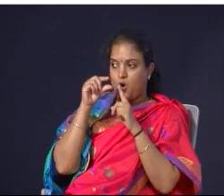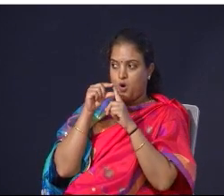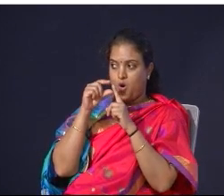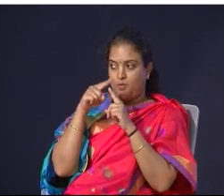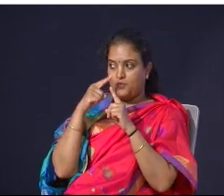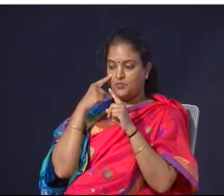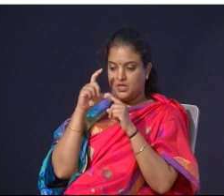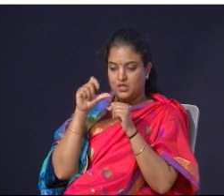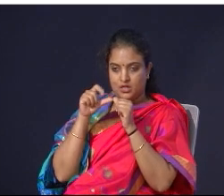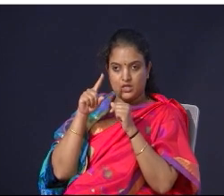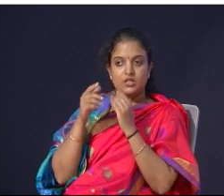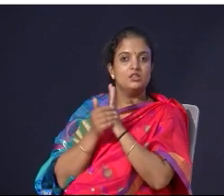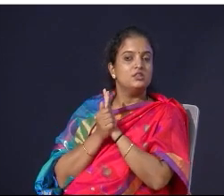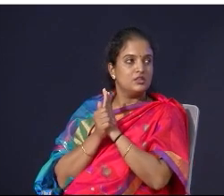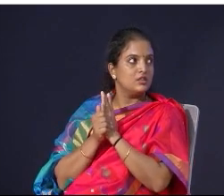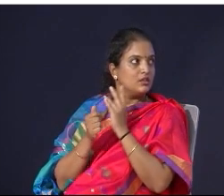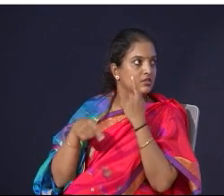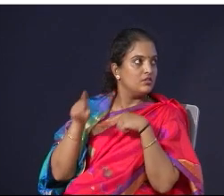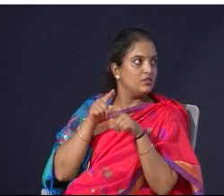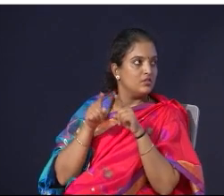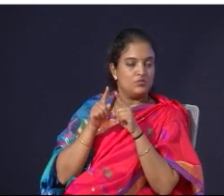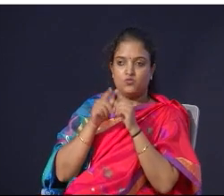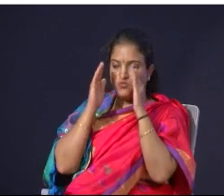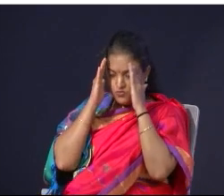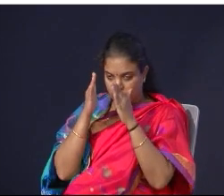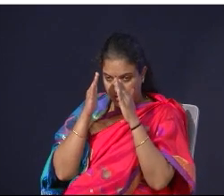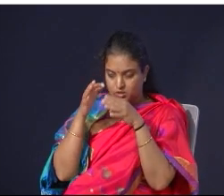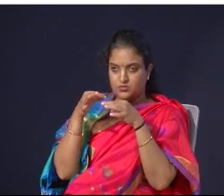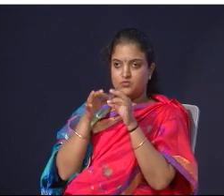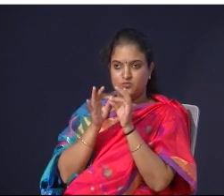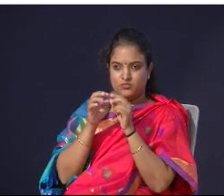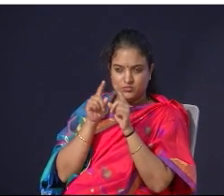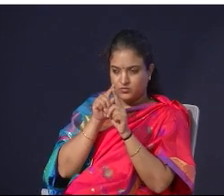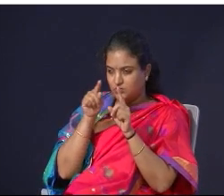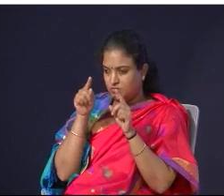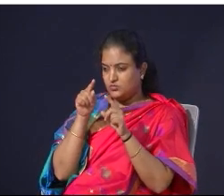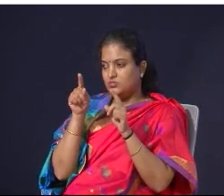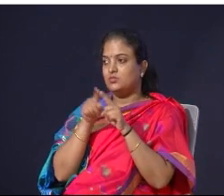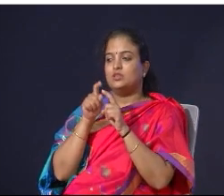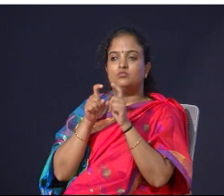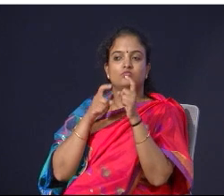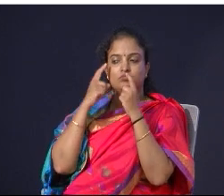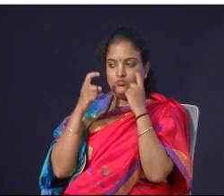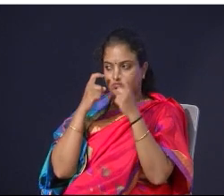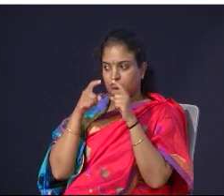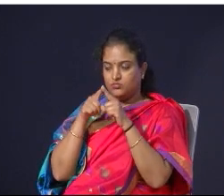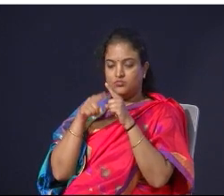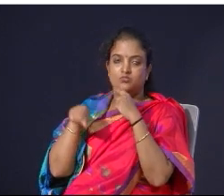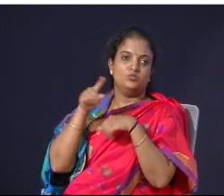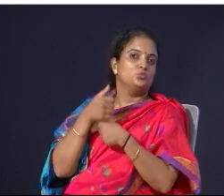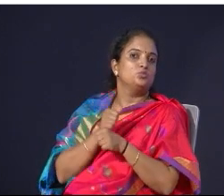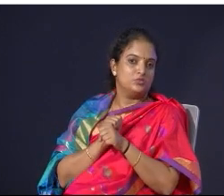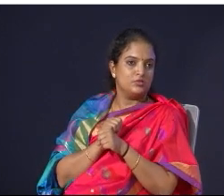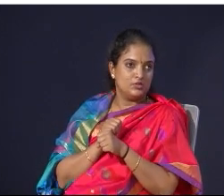If anyone knows what the optical skills, like it's the focus, fixation, tracking, scanning, then we move on to the perceptual